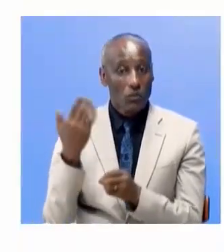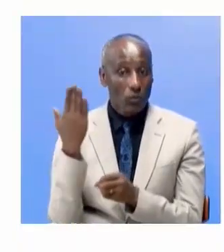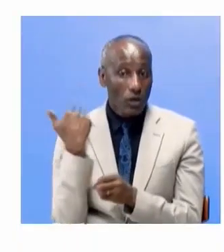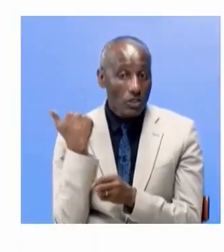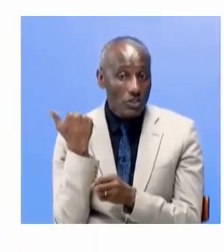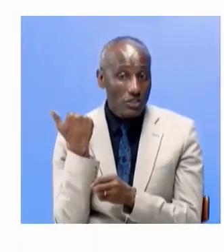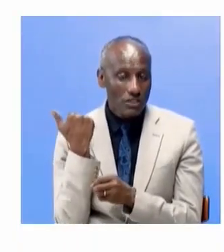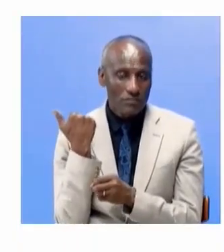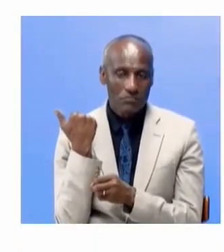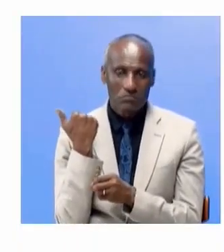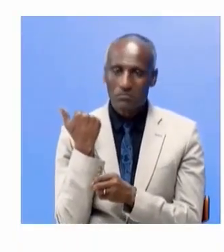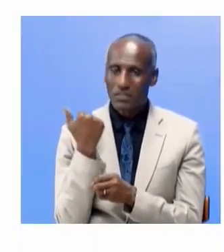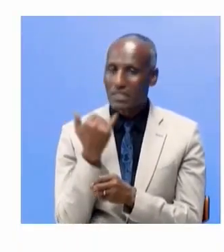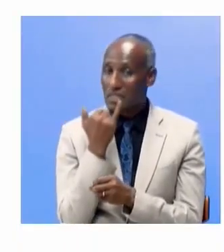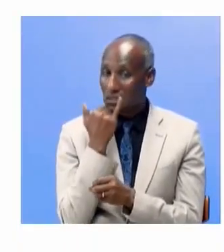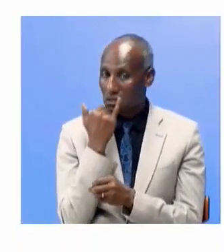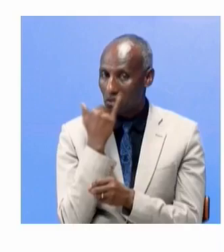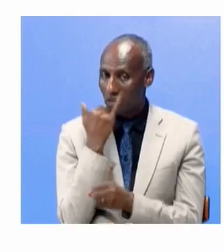say washed here.